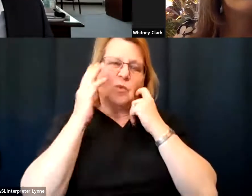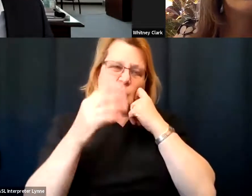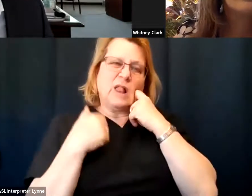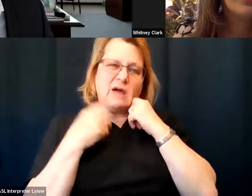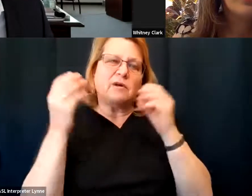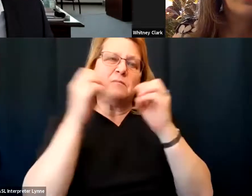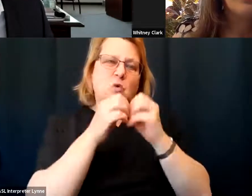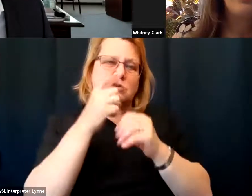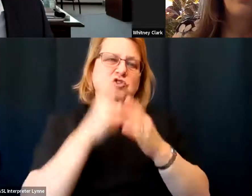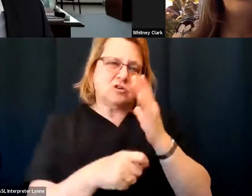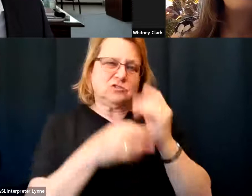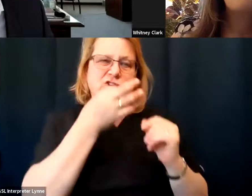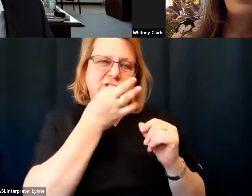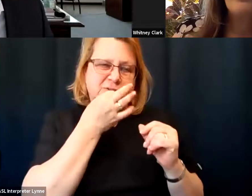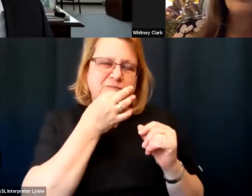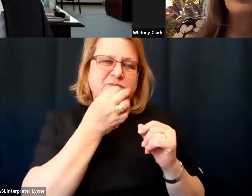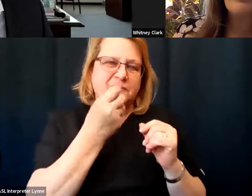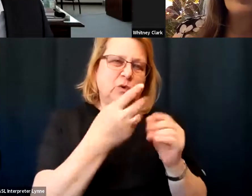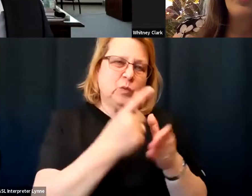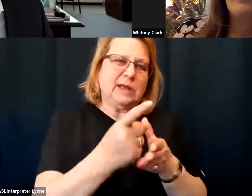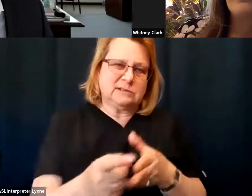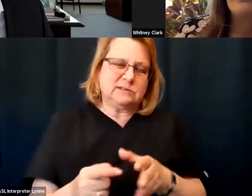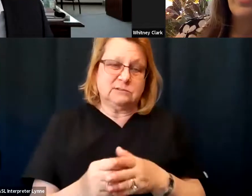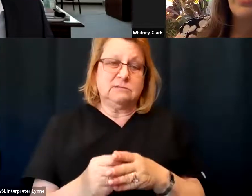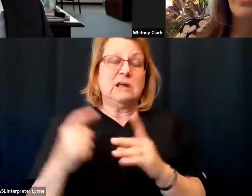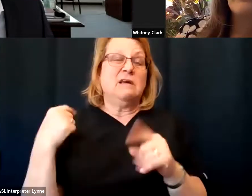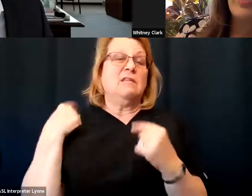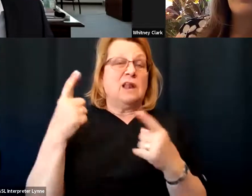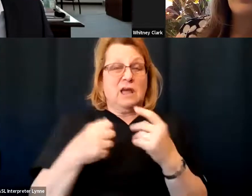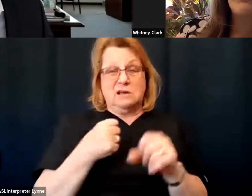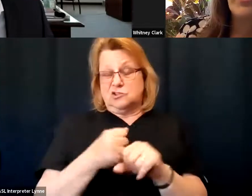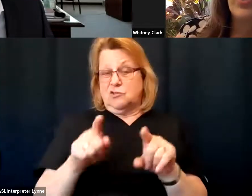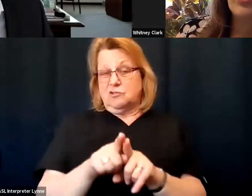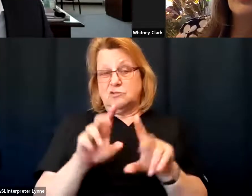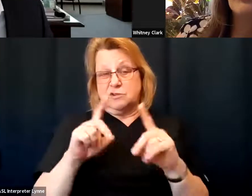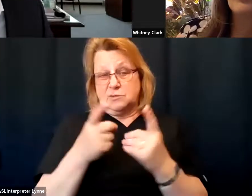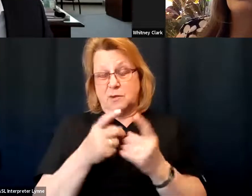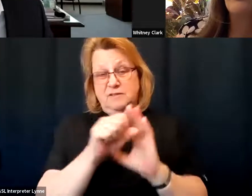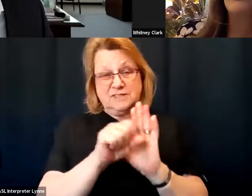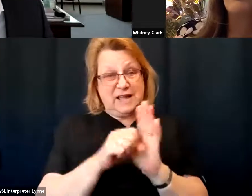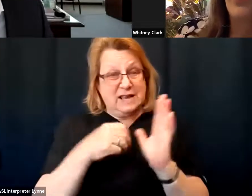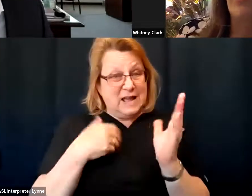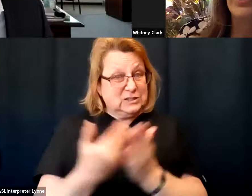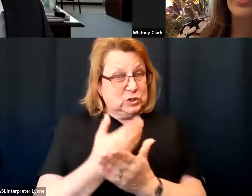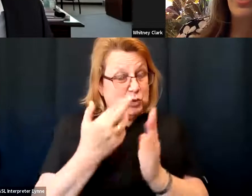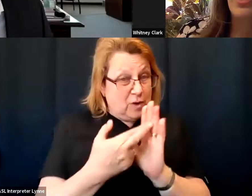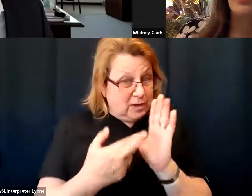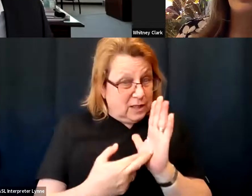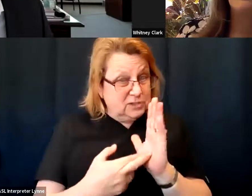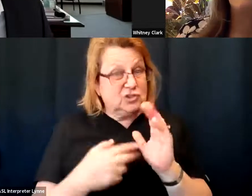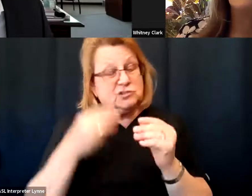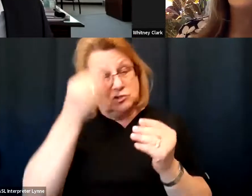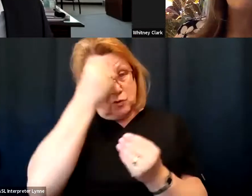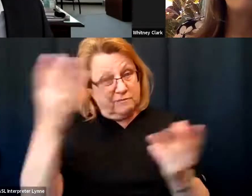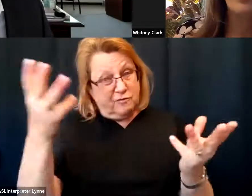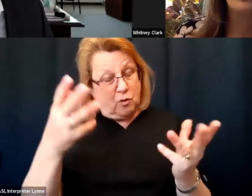weeks. Also in the past year, the Department of State has adopted new regulations to better inform the public and